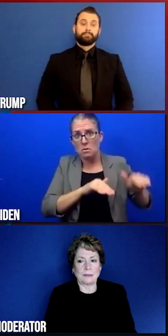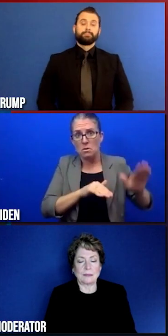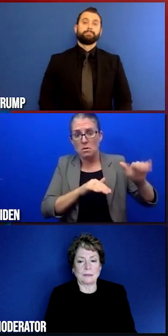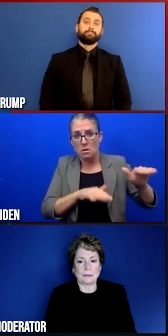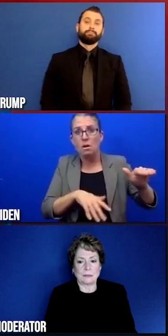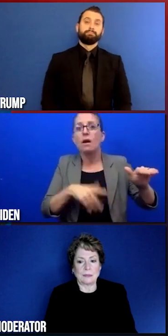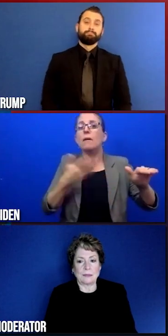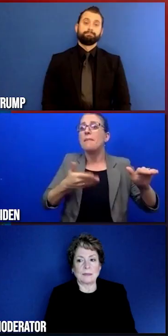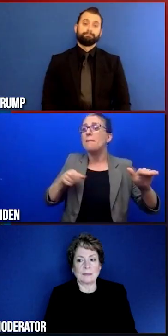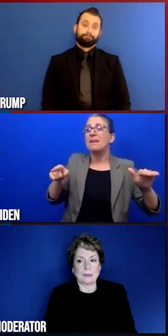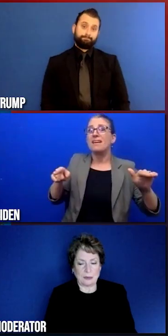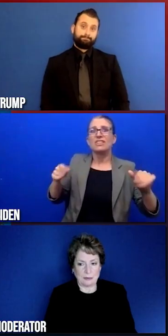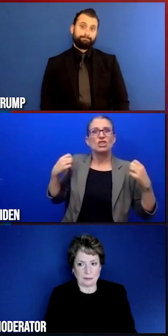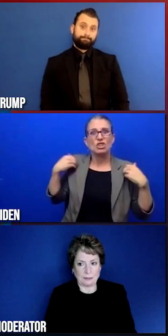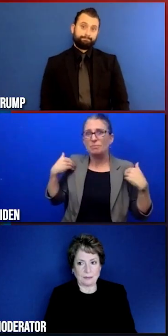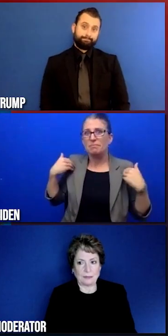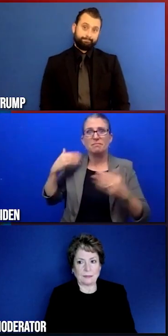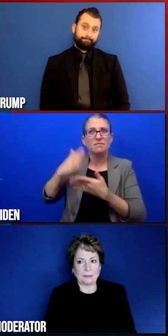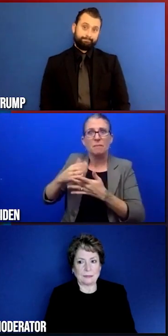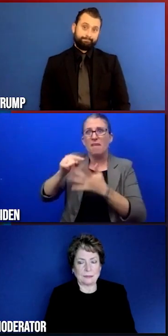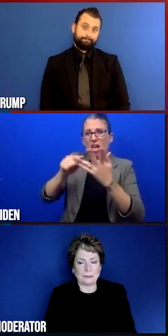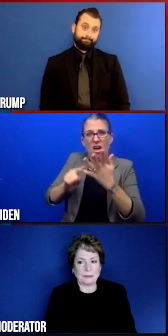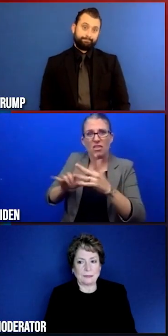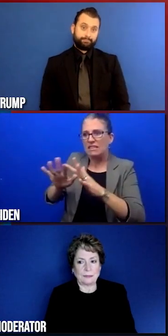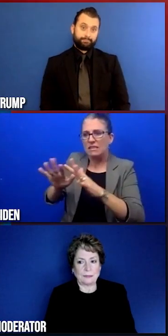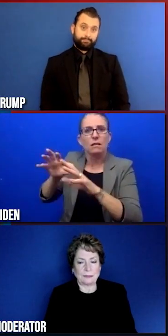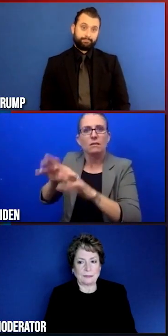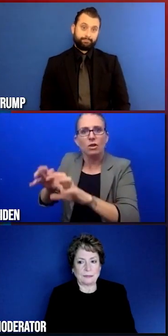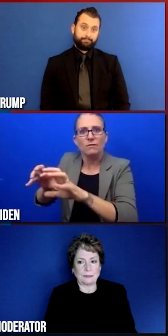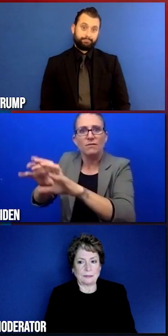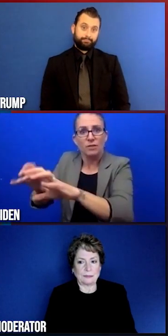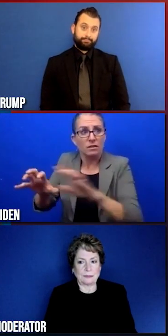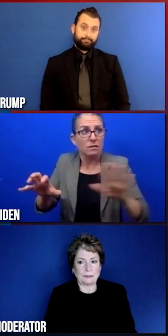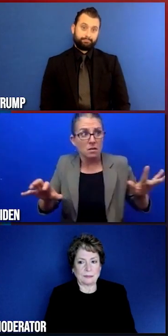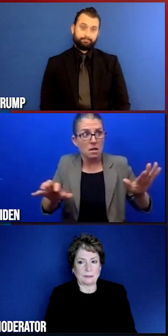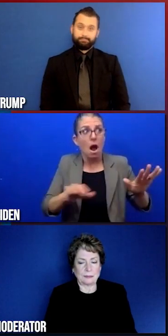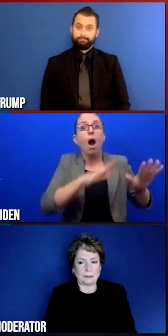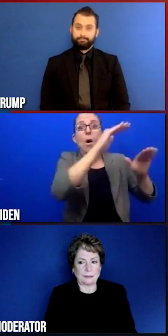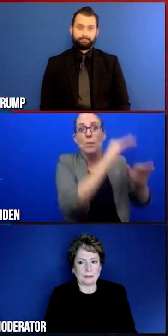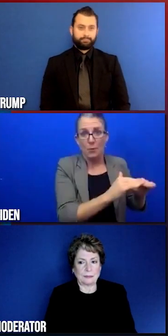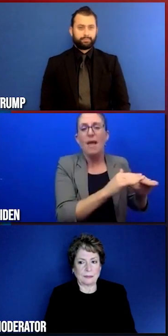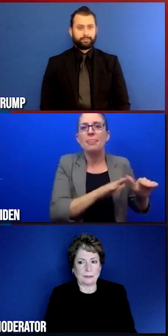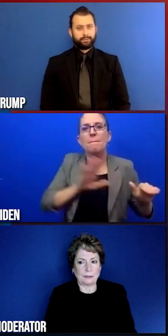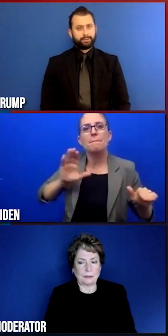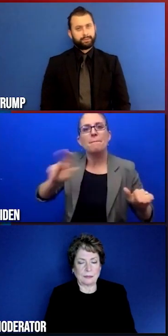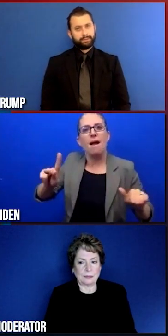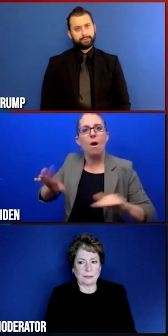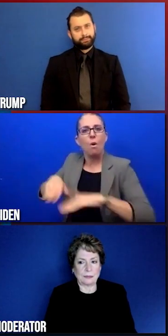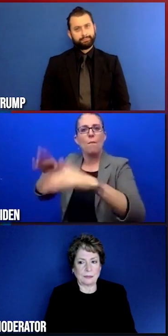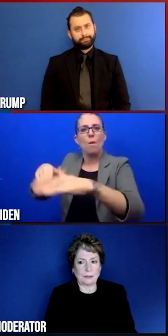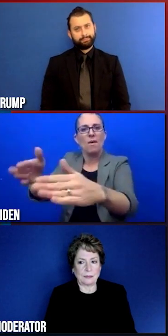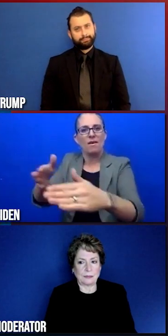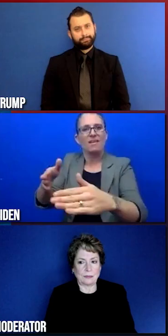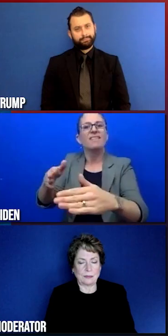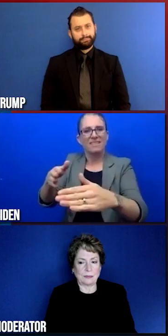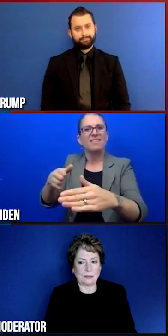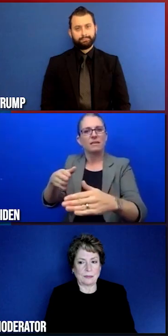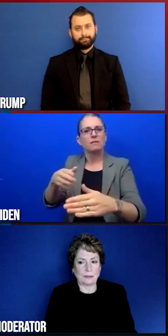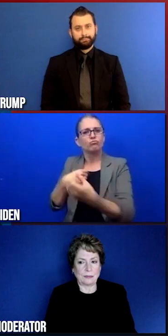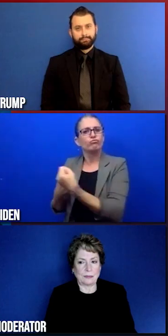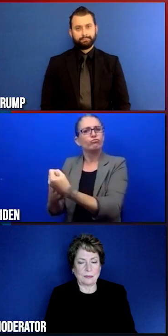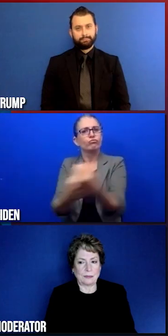control. But when you do open, give the people the capacity to be able to open and have the capacity to do it safely. For example,